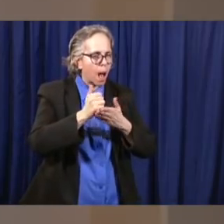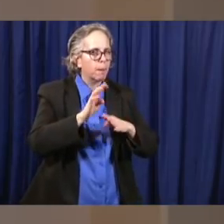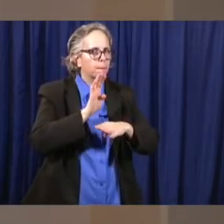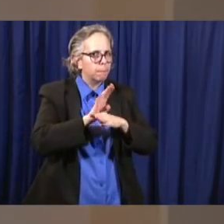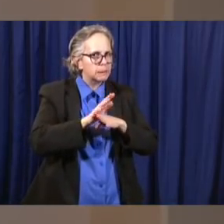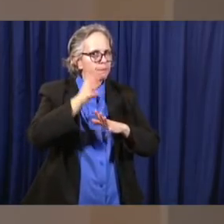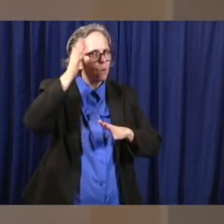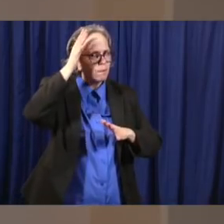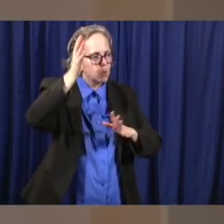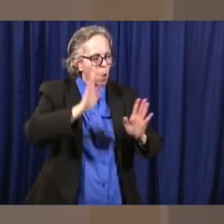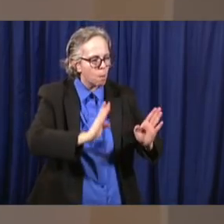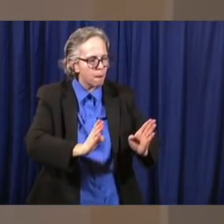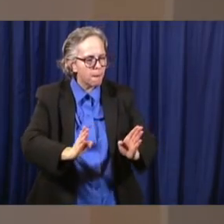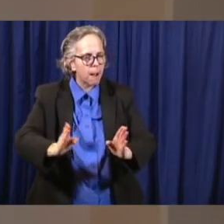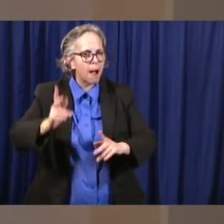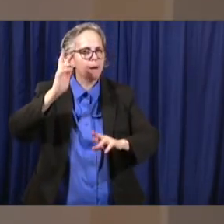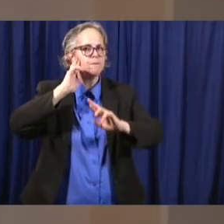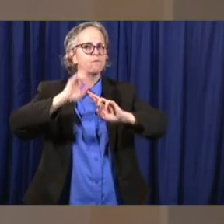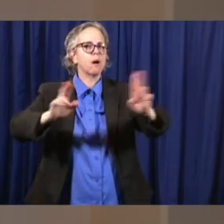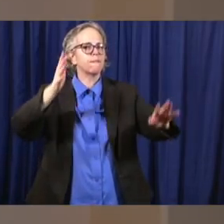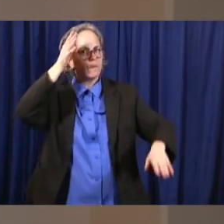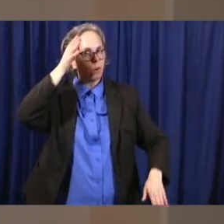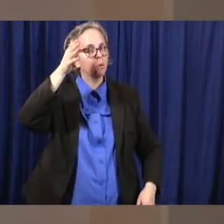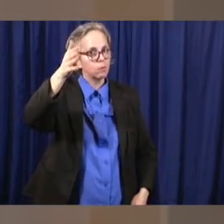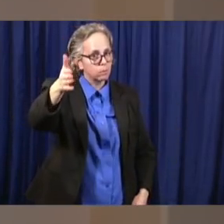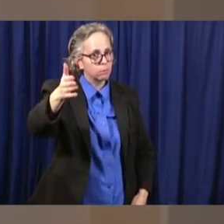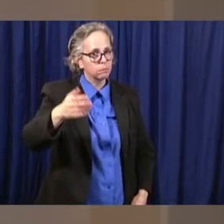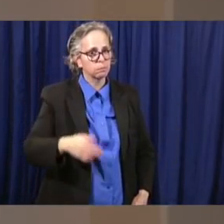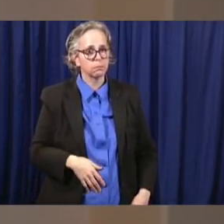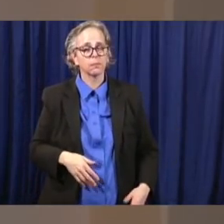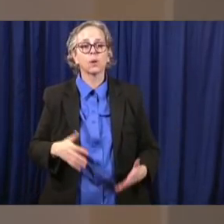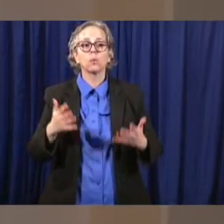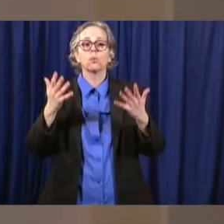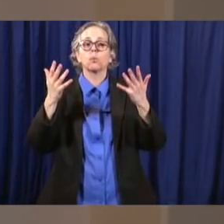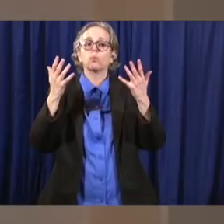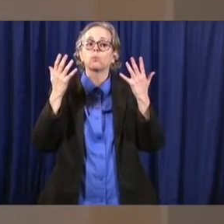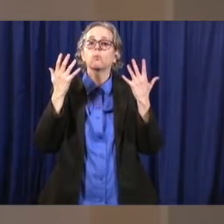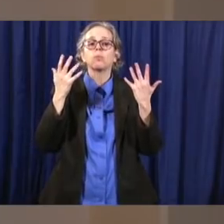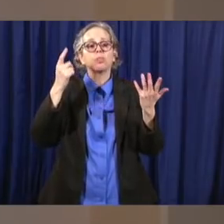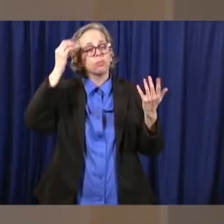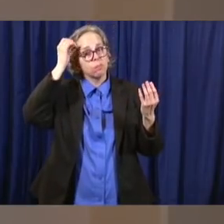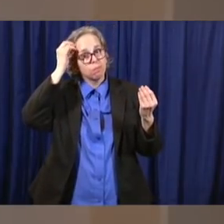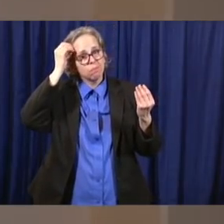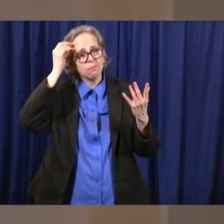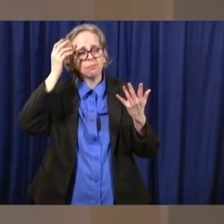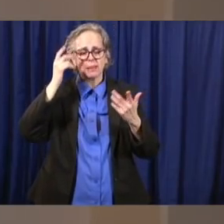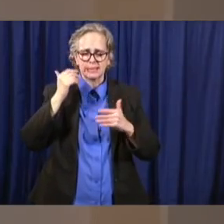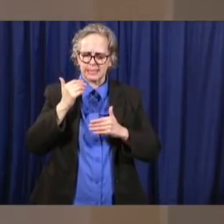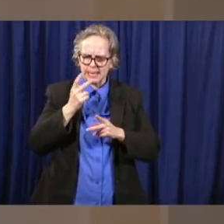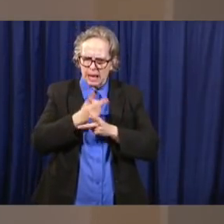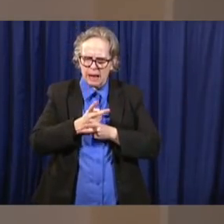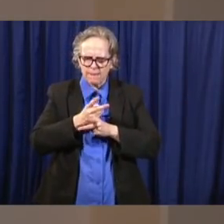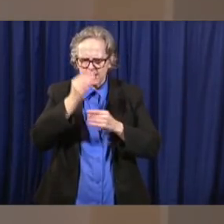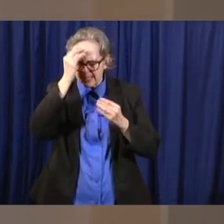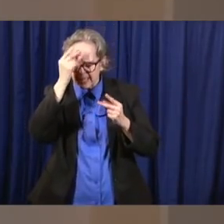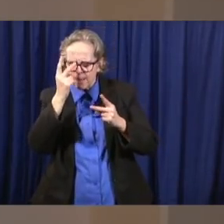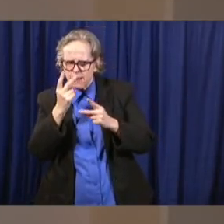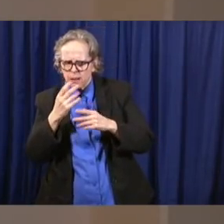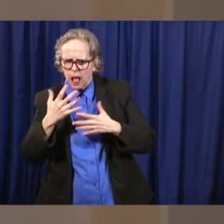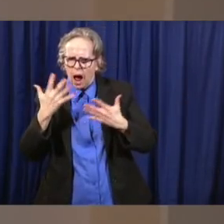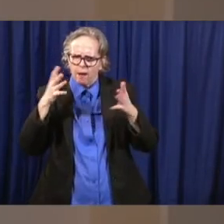orderly and thoughtful of a process as possible. And I know that I spend a lot of time on this. The governor has to do